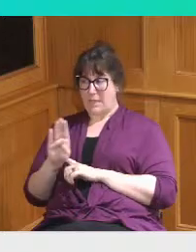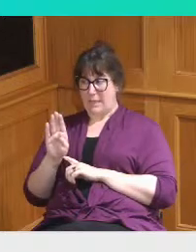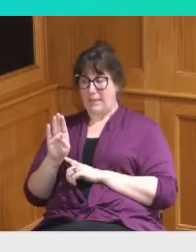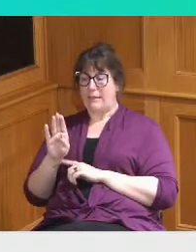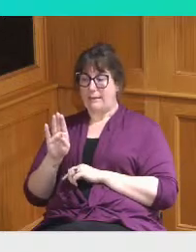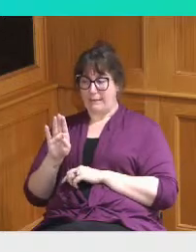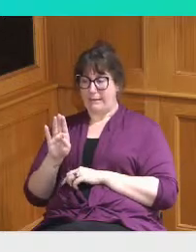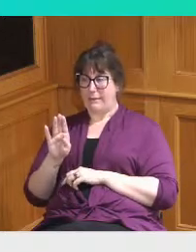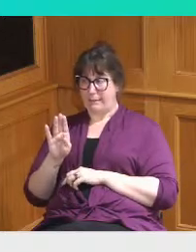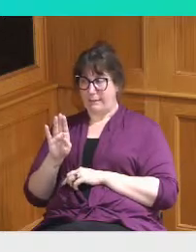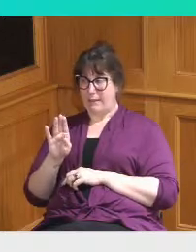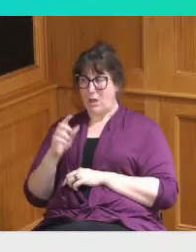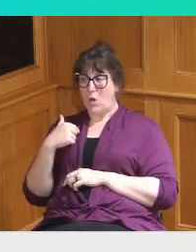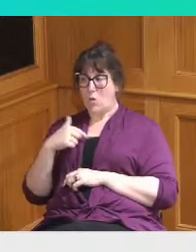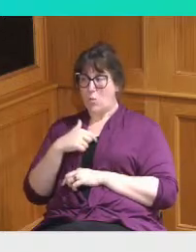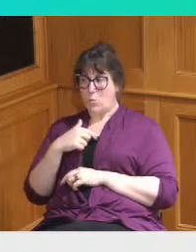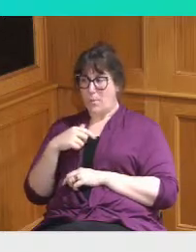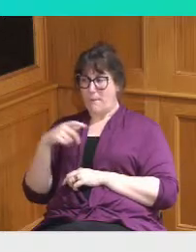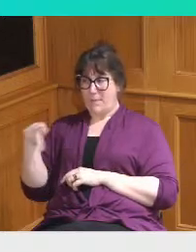Council, and